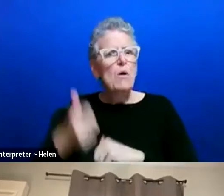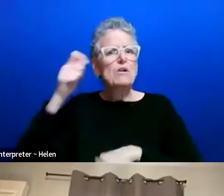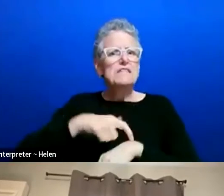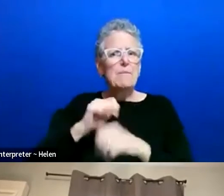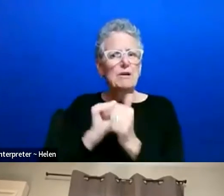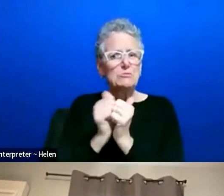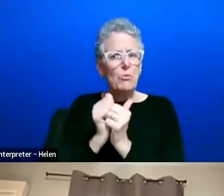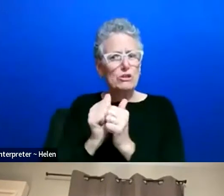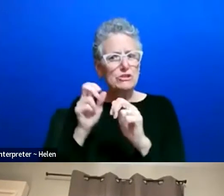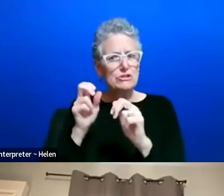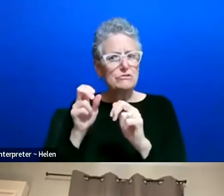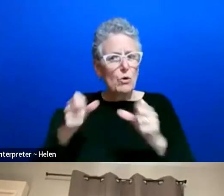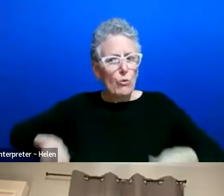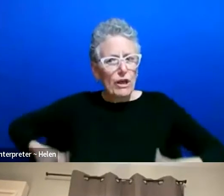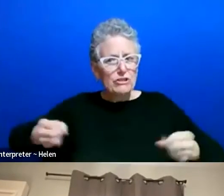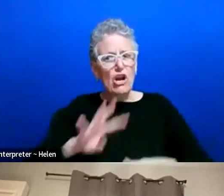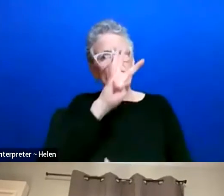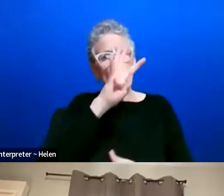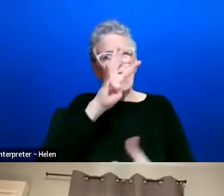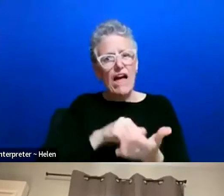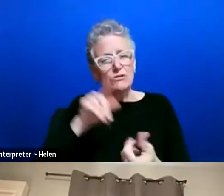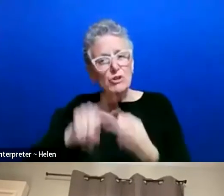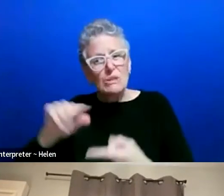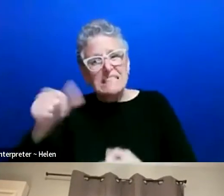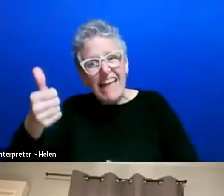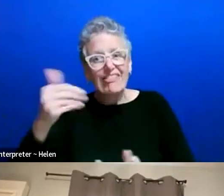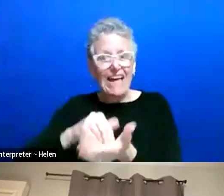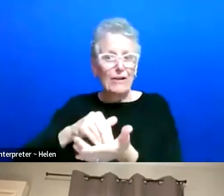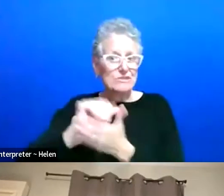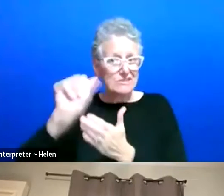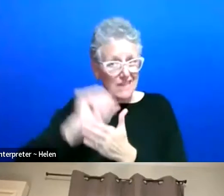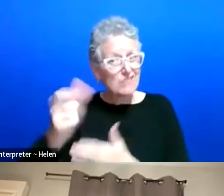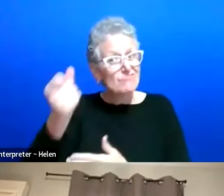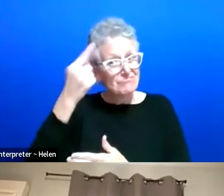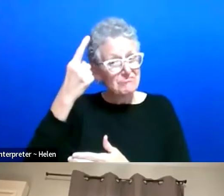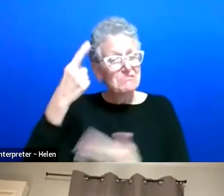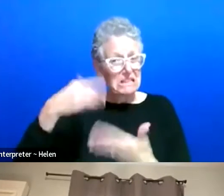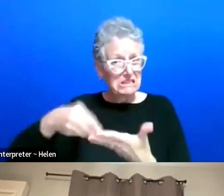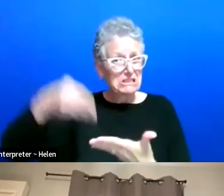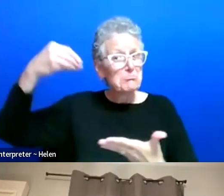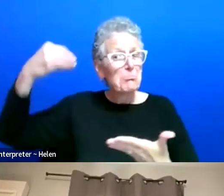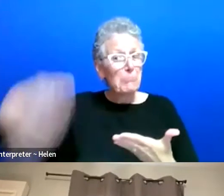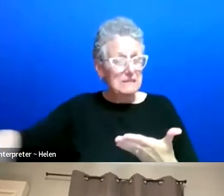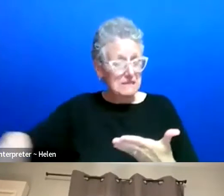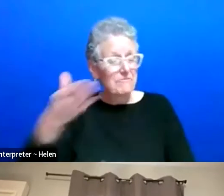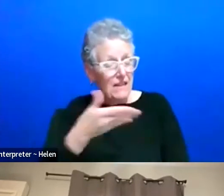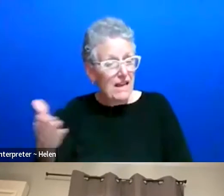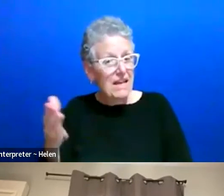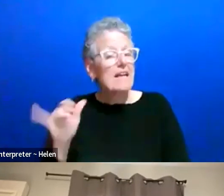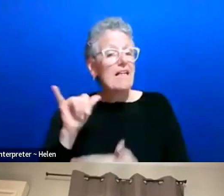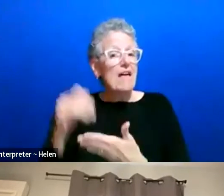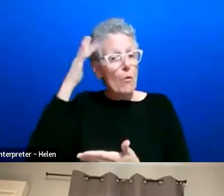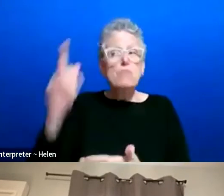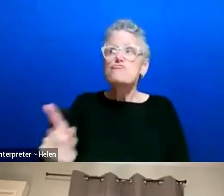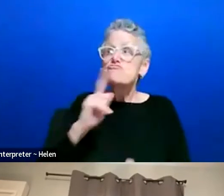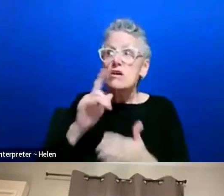chair goes anywhere from $4,000 to $10,000. So it's a pretty expensive thing. So that's why it really